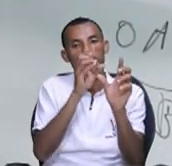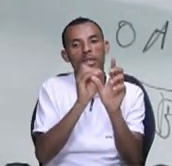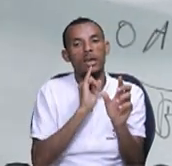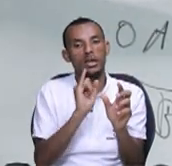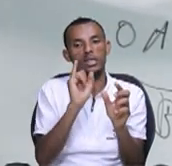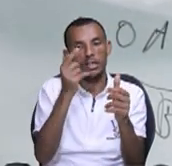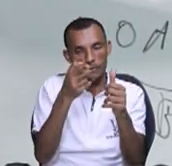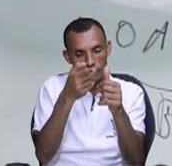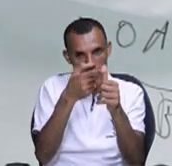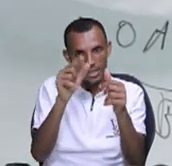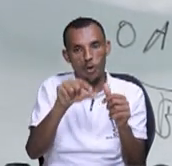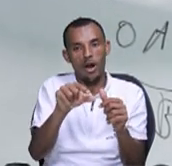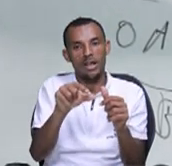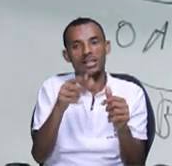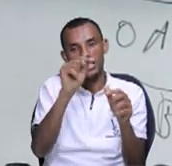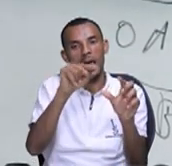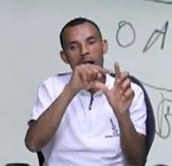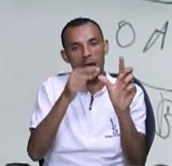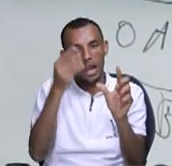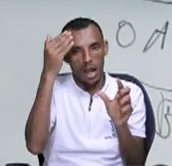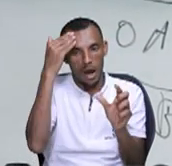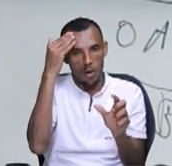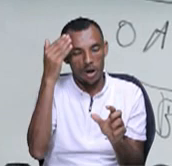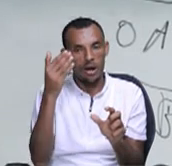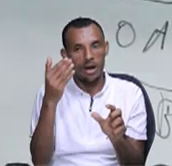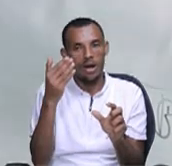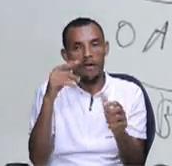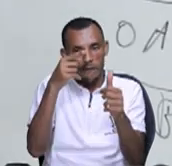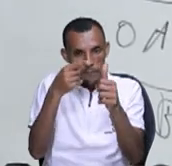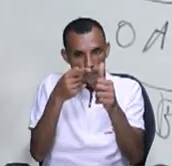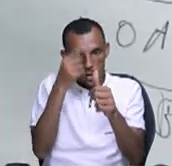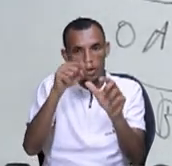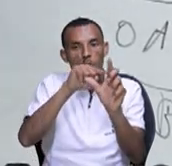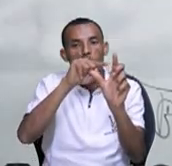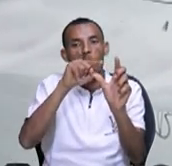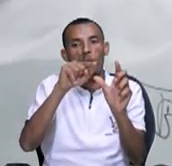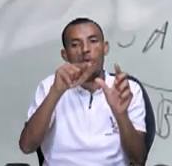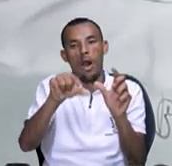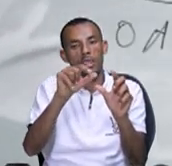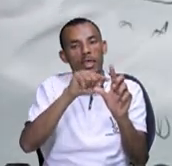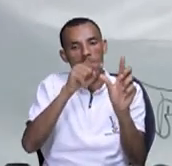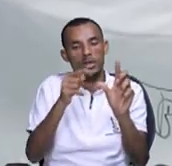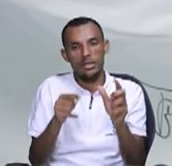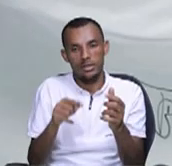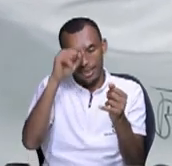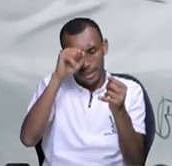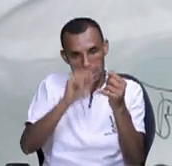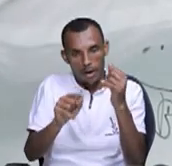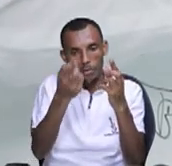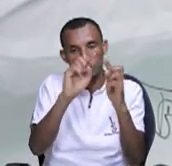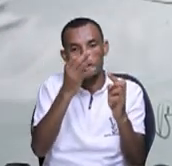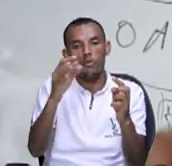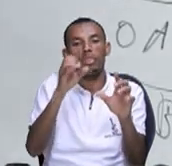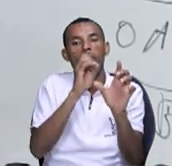is in first quadrant. The angle is known as first quadrant angle. The terminal position of